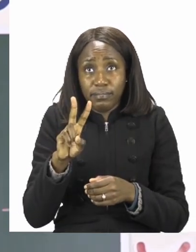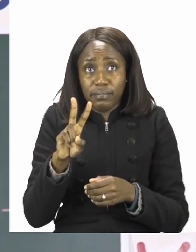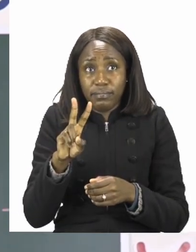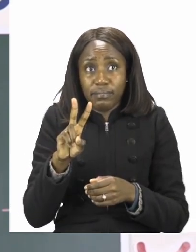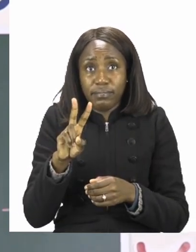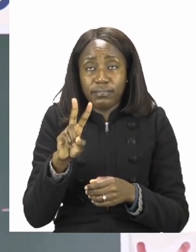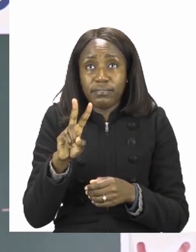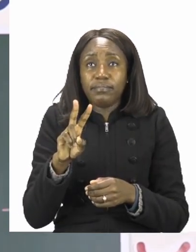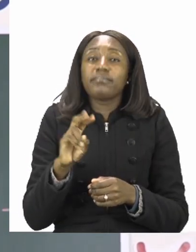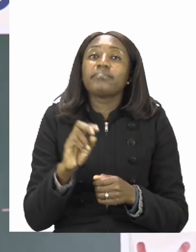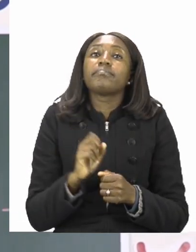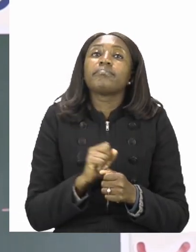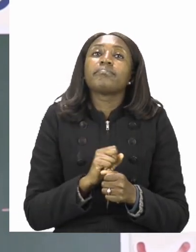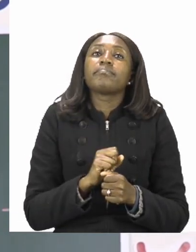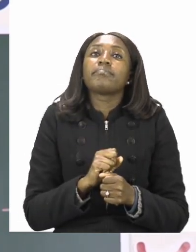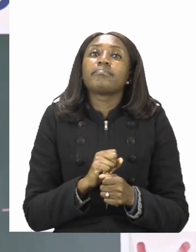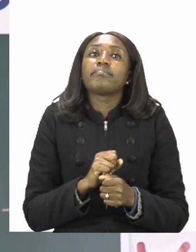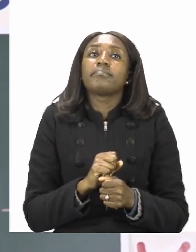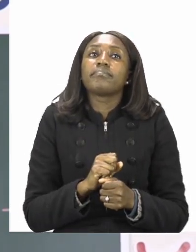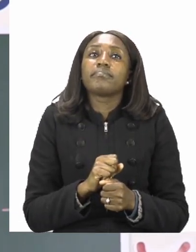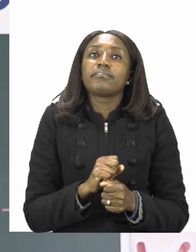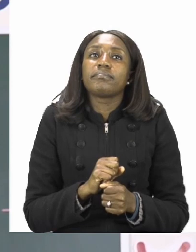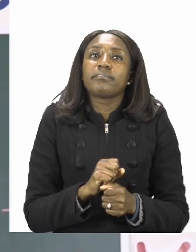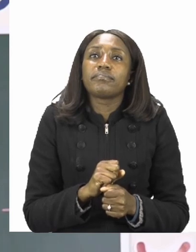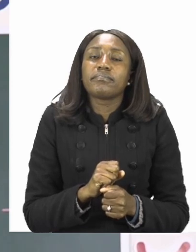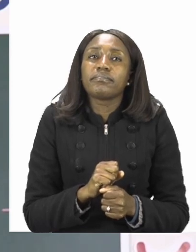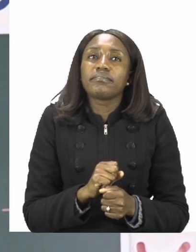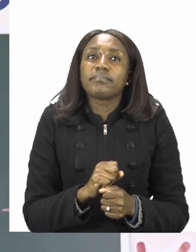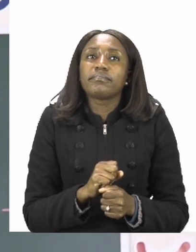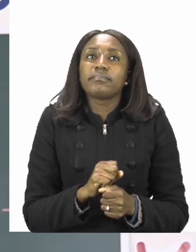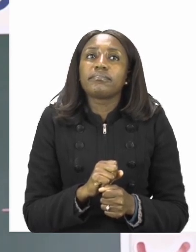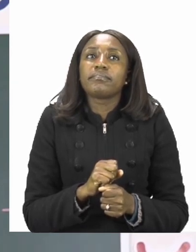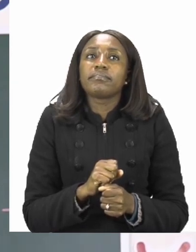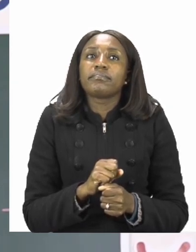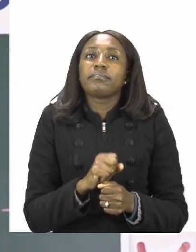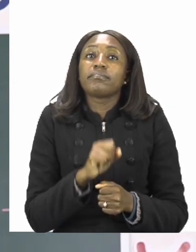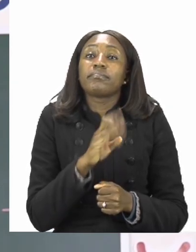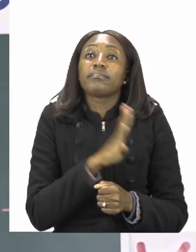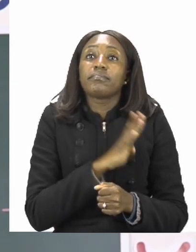48 is already there, and remember we are counting backwards, so we say